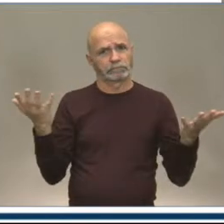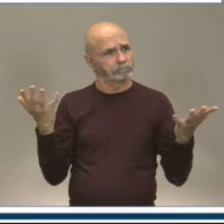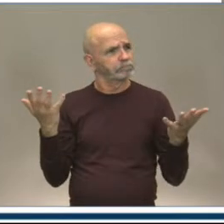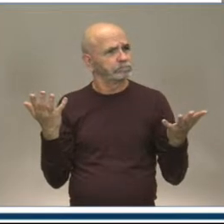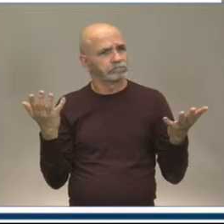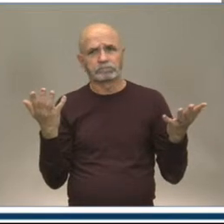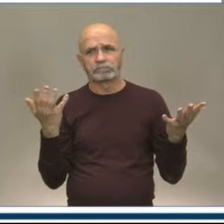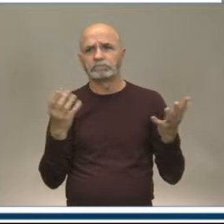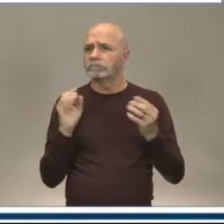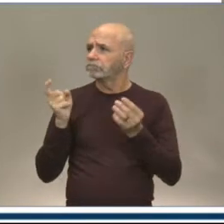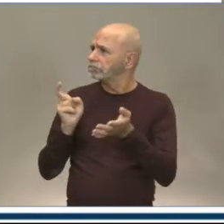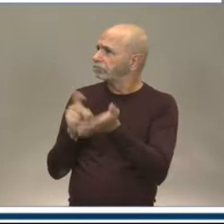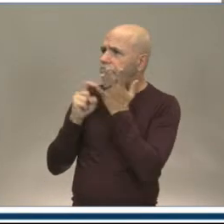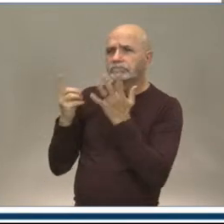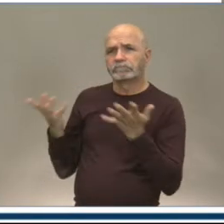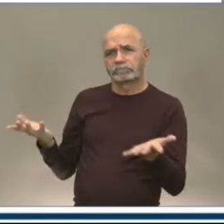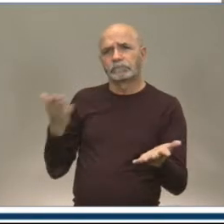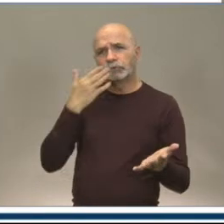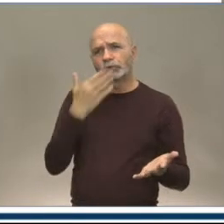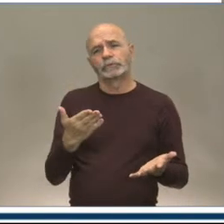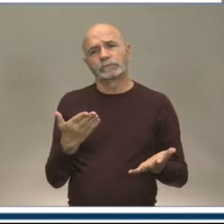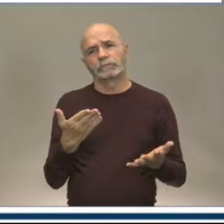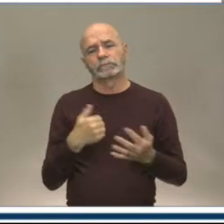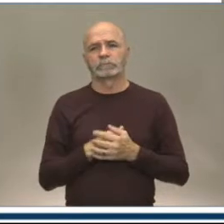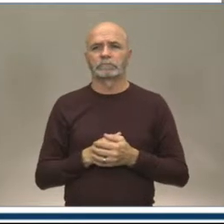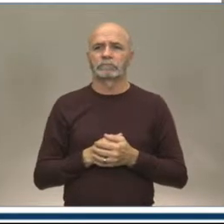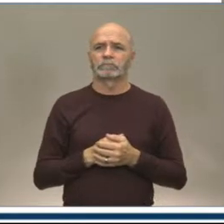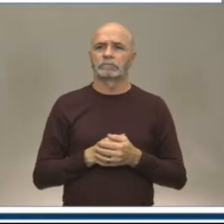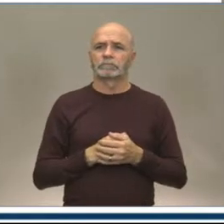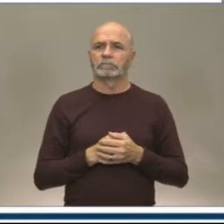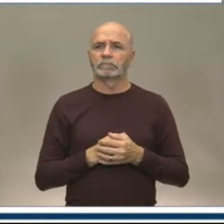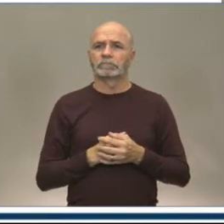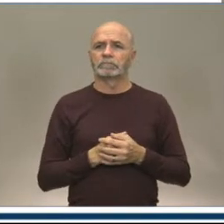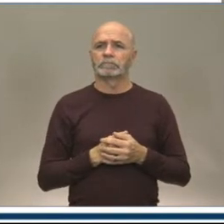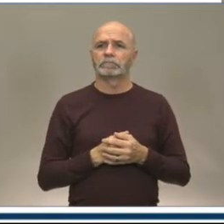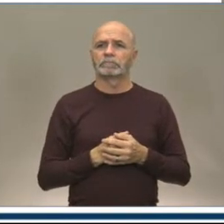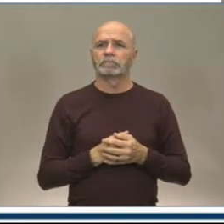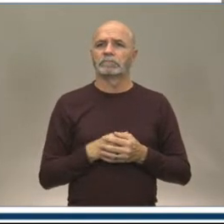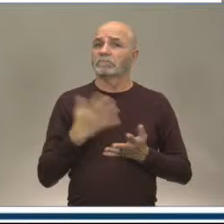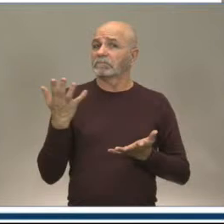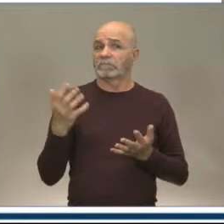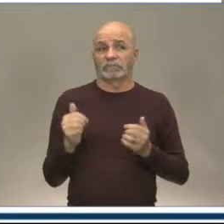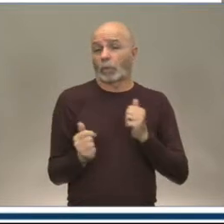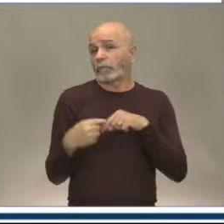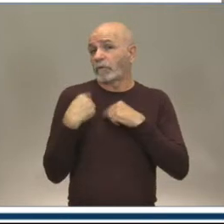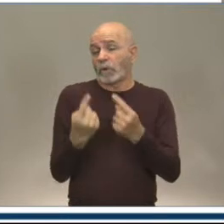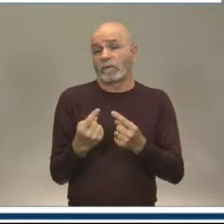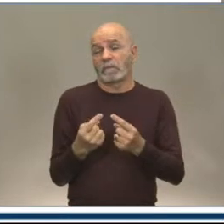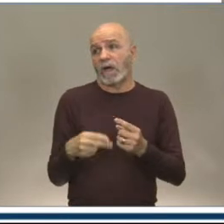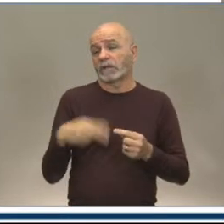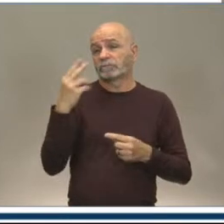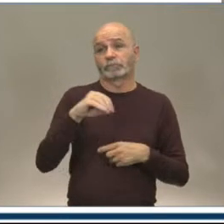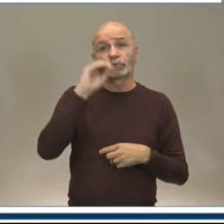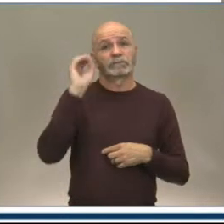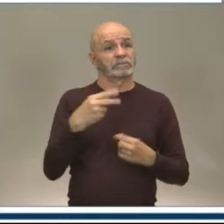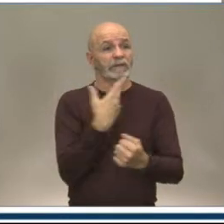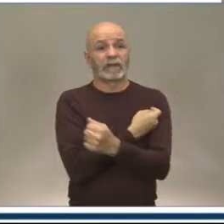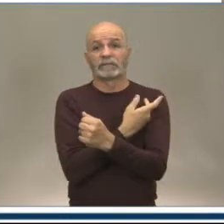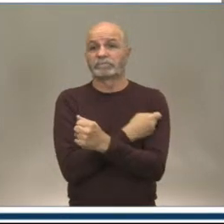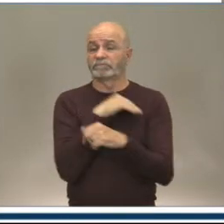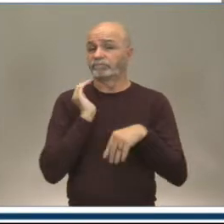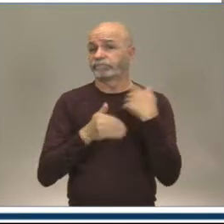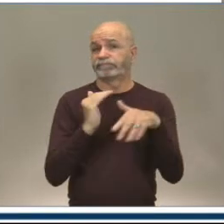presented their vaccine information, and a very, very high percentage of those are vaccinated. And we, as the Premier